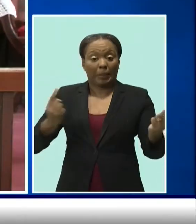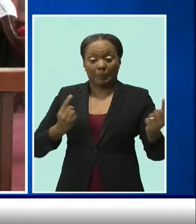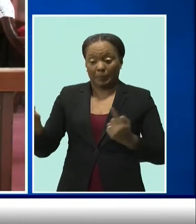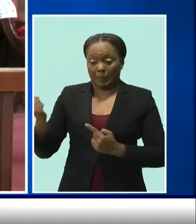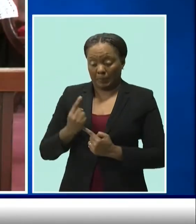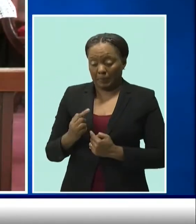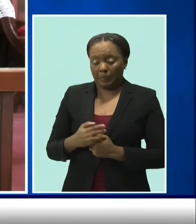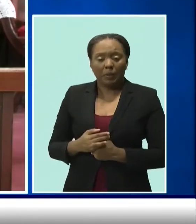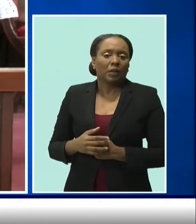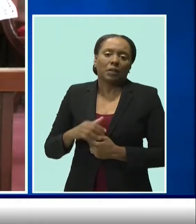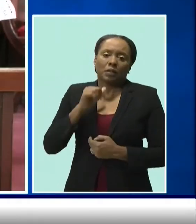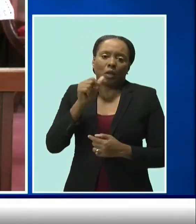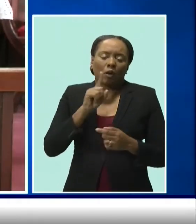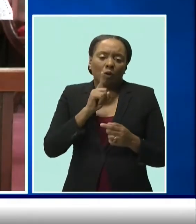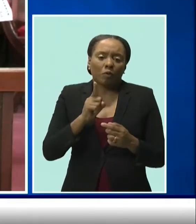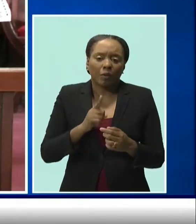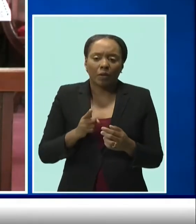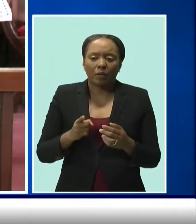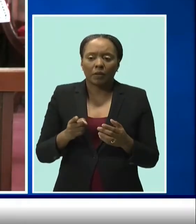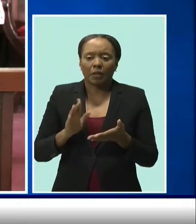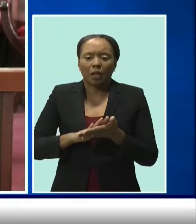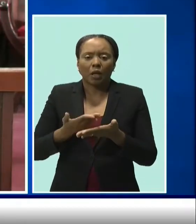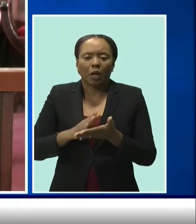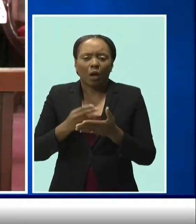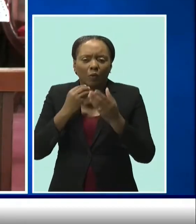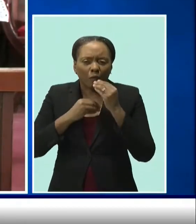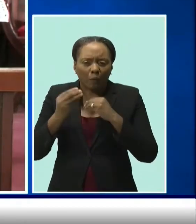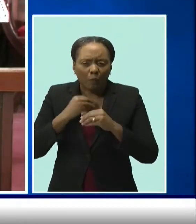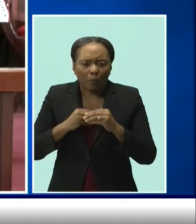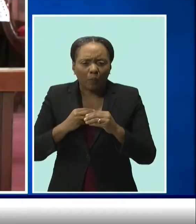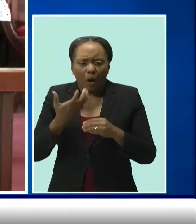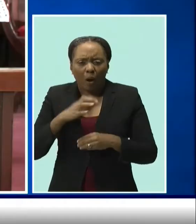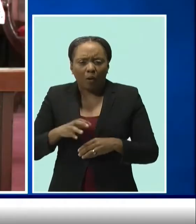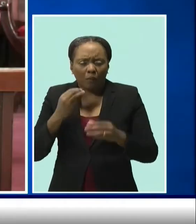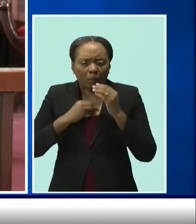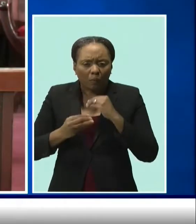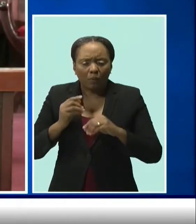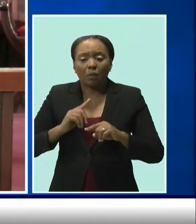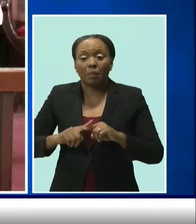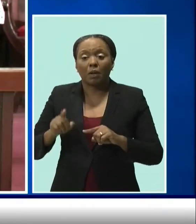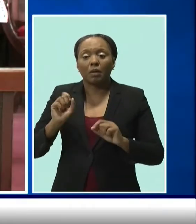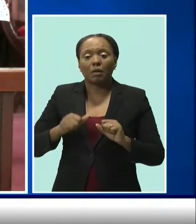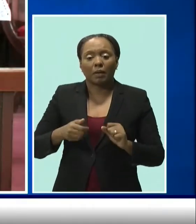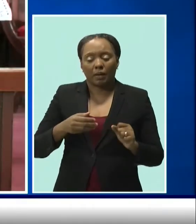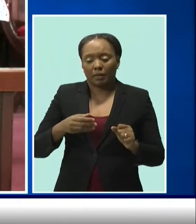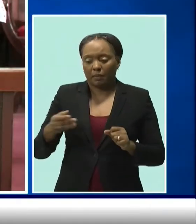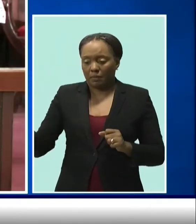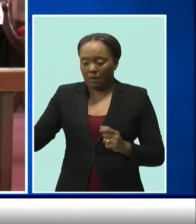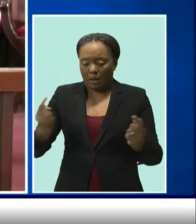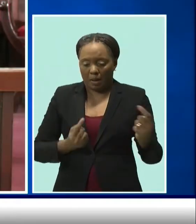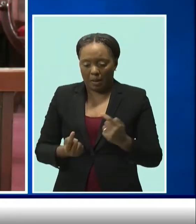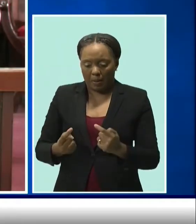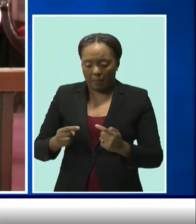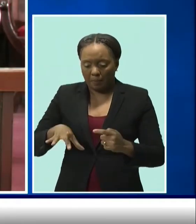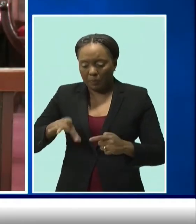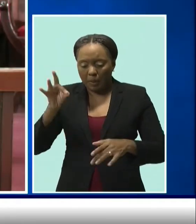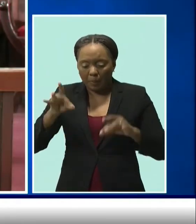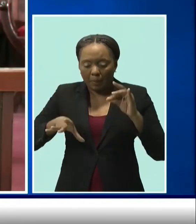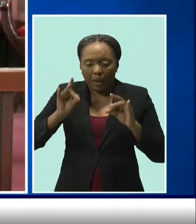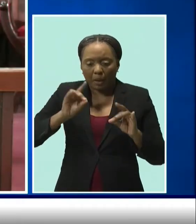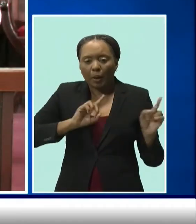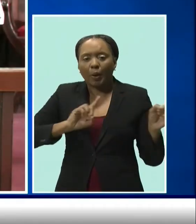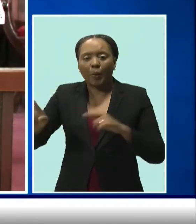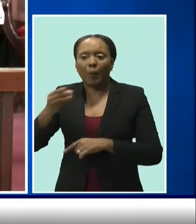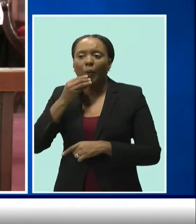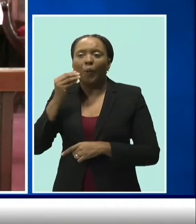get a meal, but they are able to take away enough that they can make their own meal. So that is something in